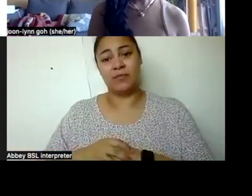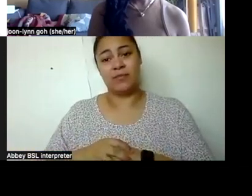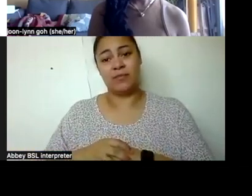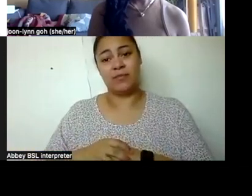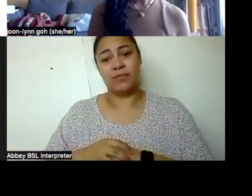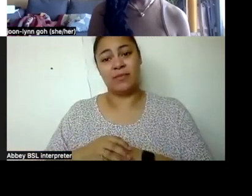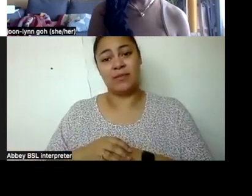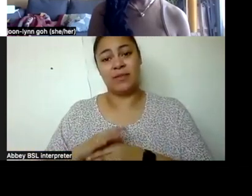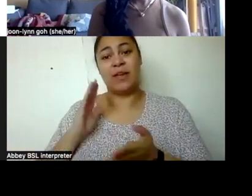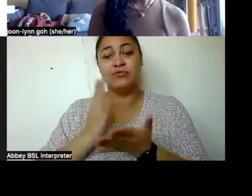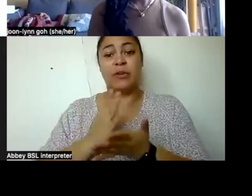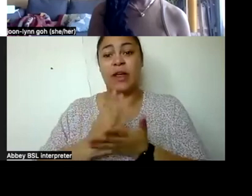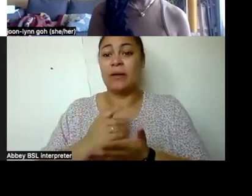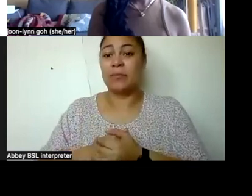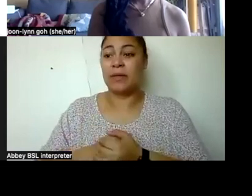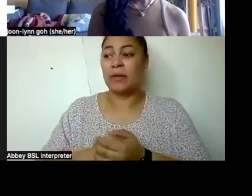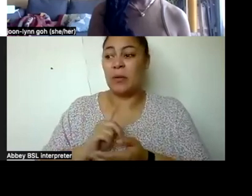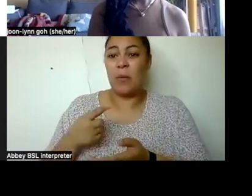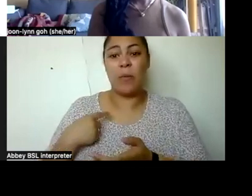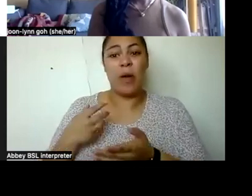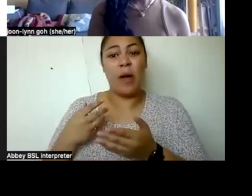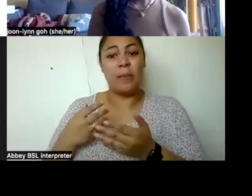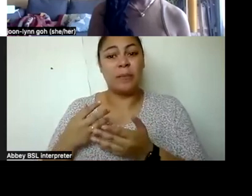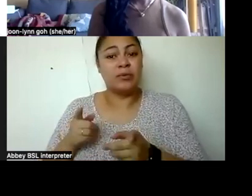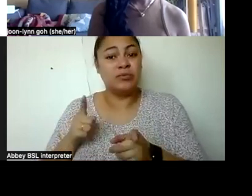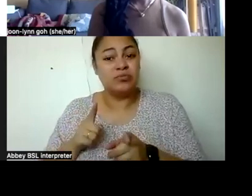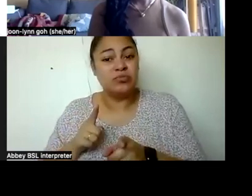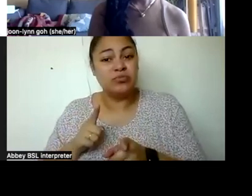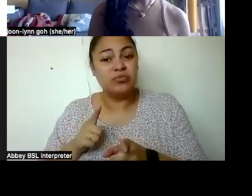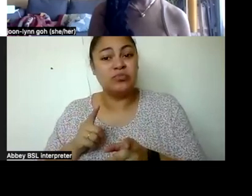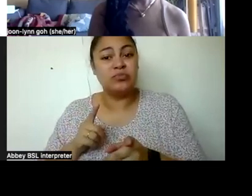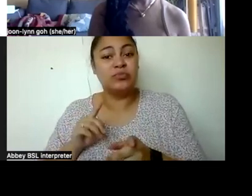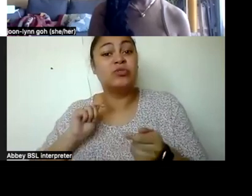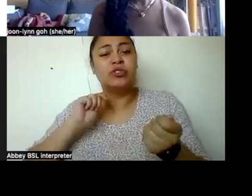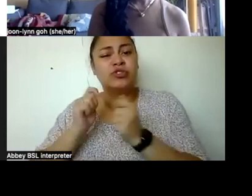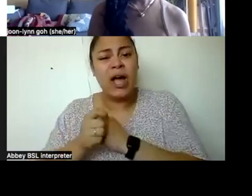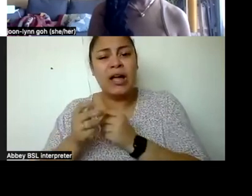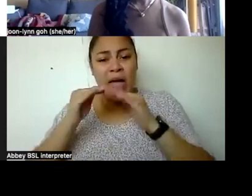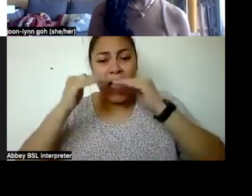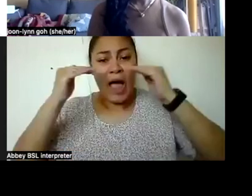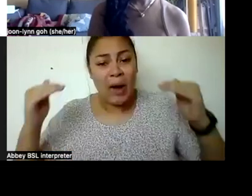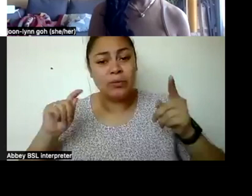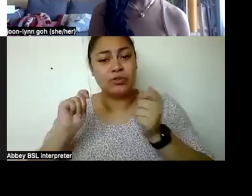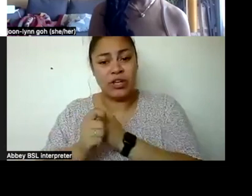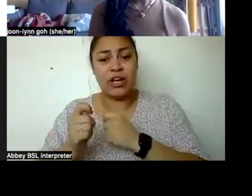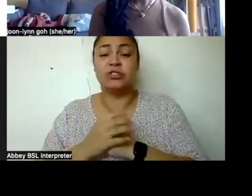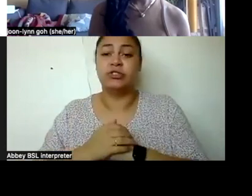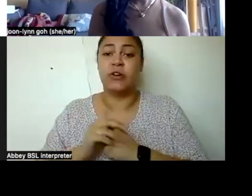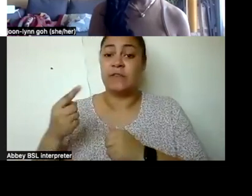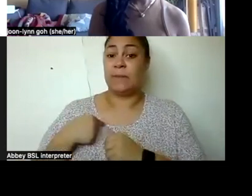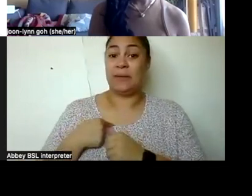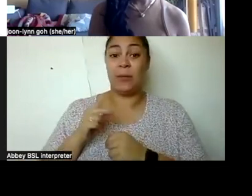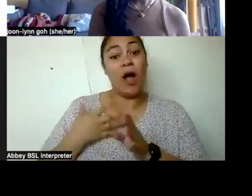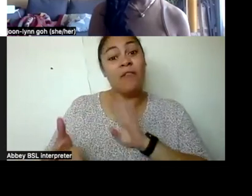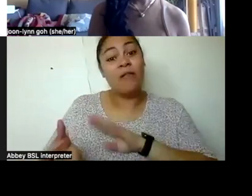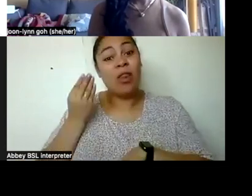that's really been the theme of the symposium, you know, it's that equitable change. And for me, what I've learned,